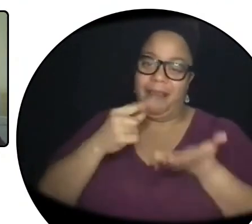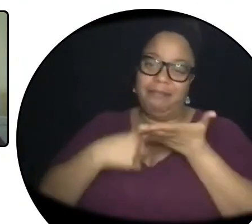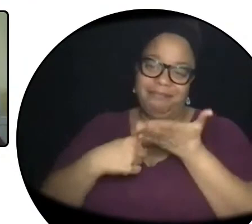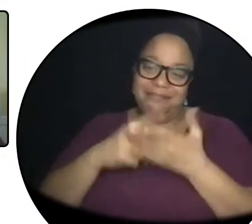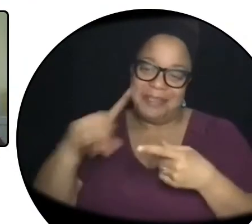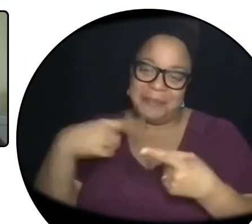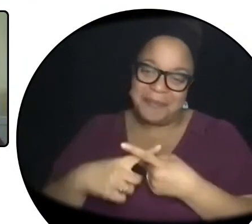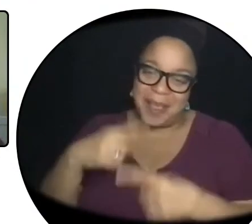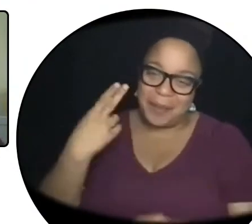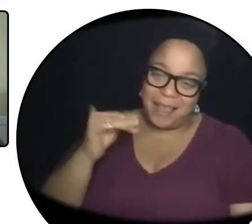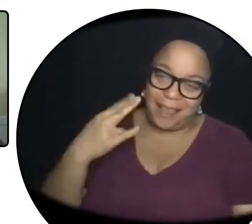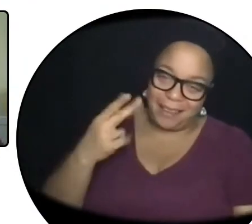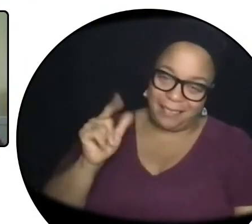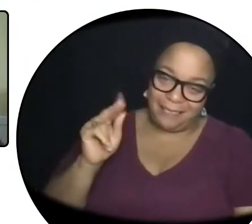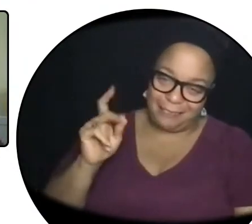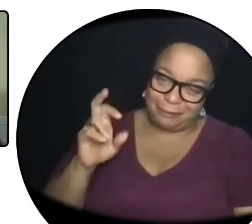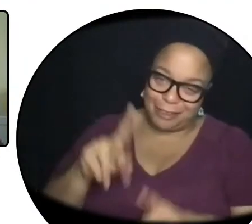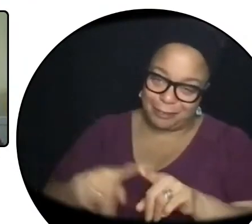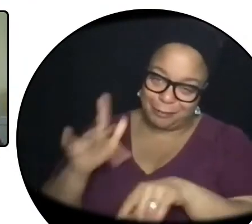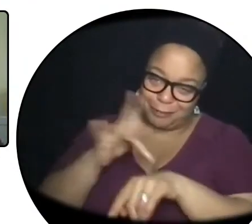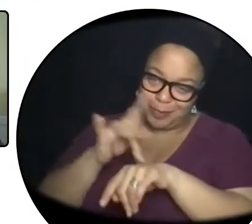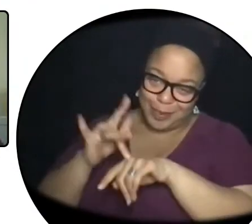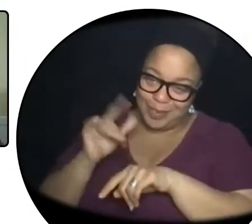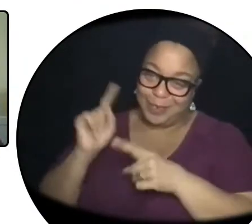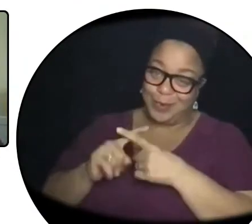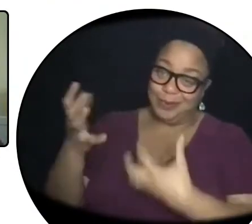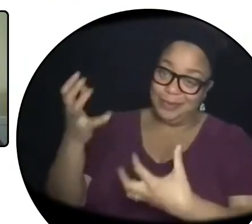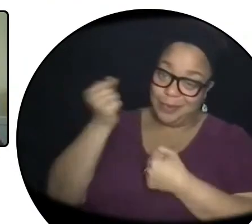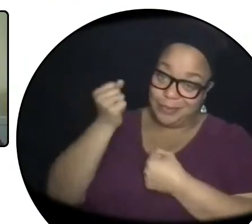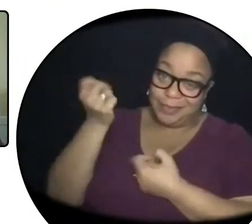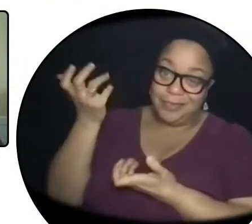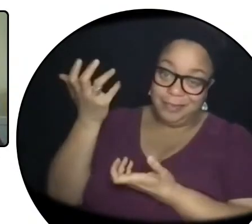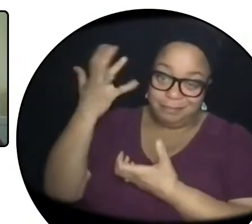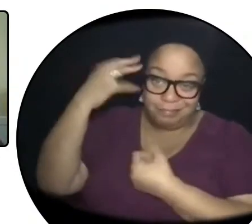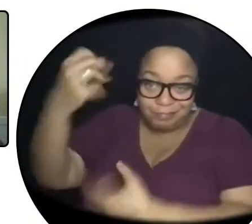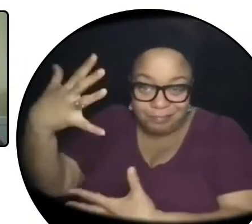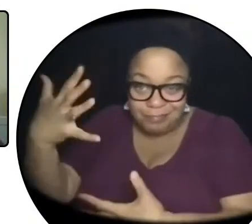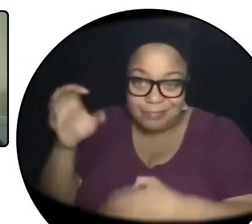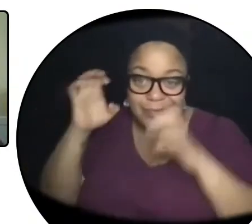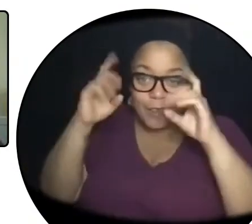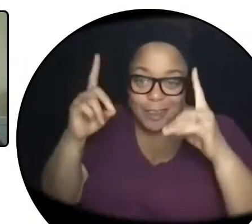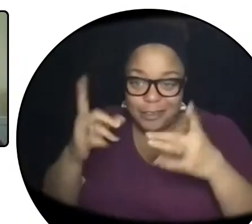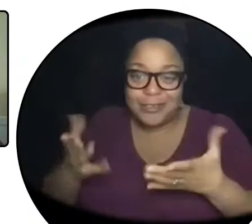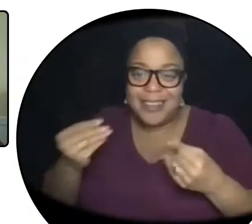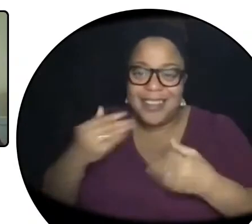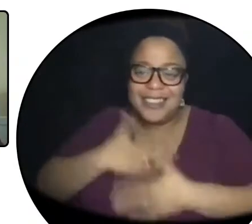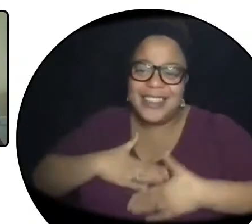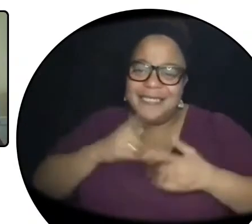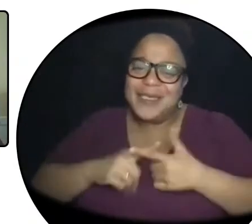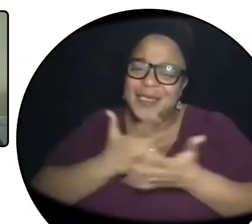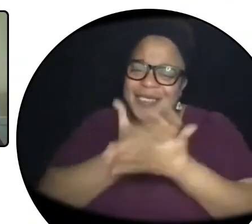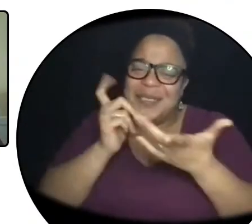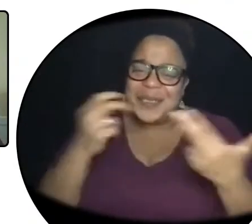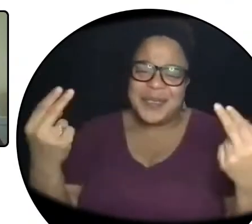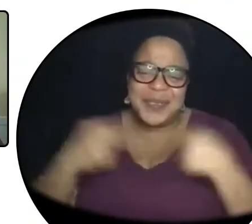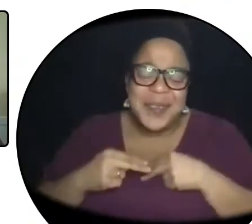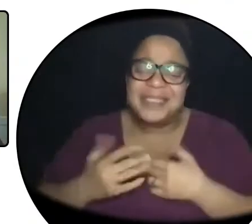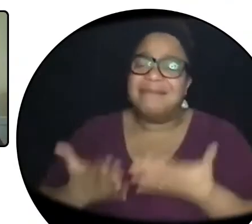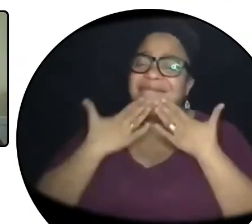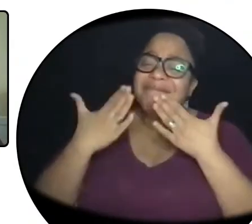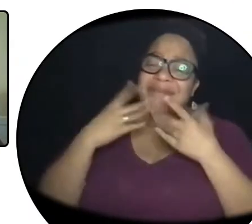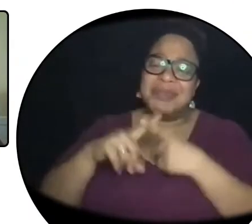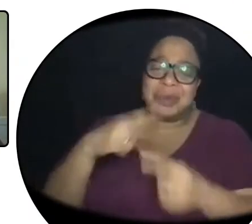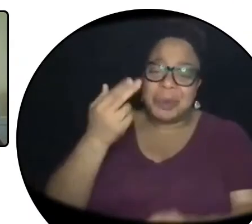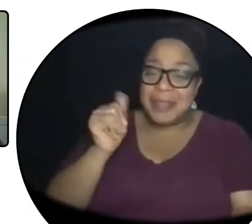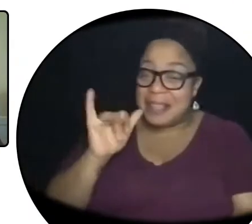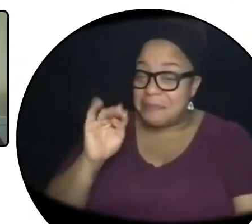And thank you to our interpreters and all of the wonderful folks who put this together, including John and other